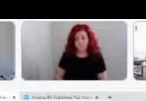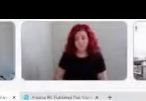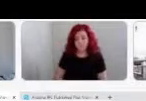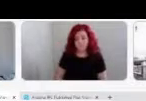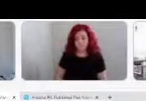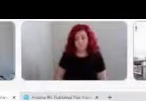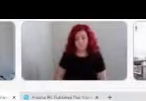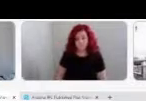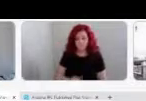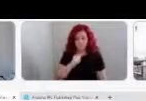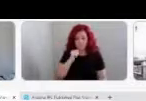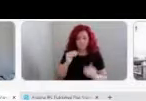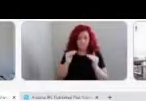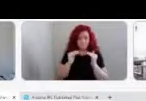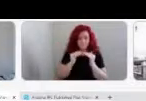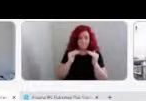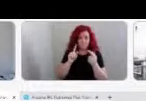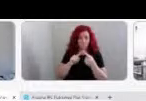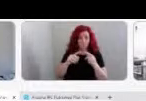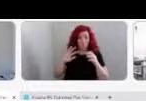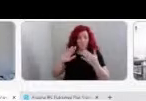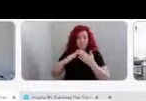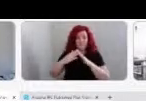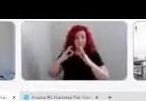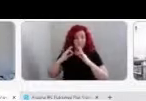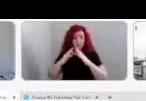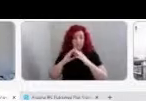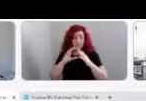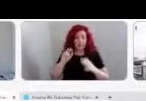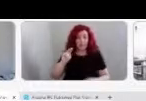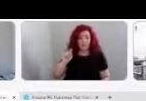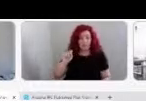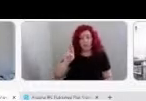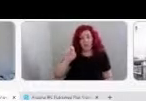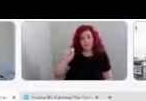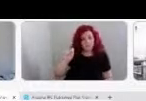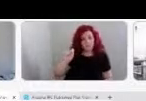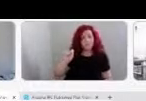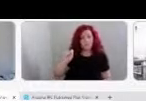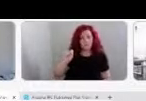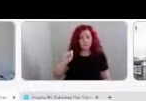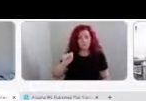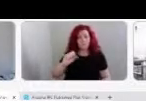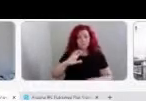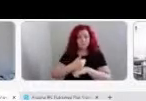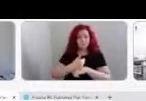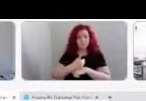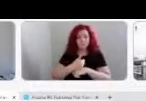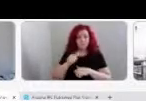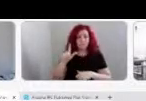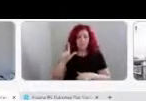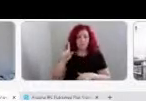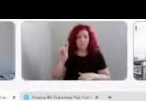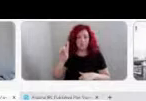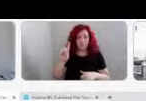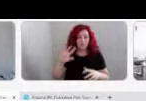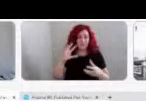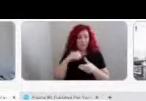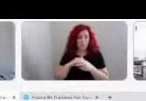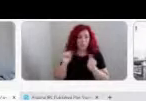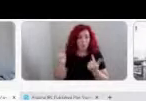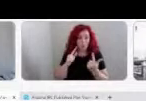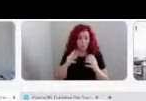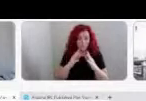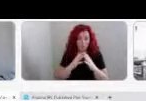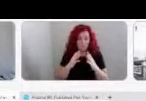native vote in the city of flagstaff i ask you again to create a legislative district that includes all of greater flagstaff including the communities of